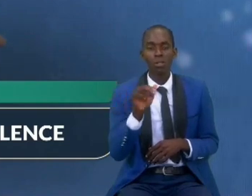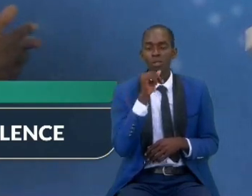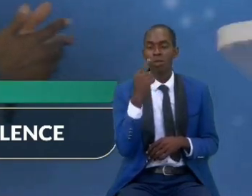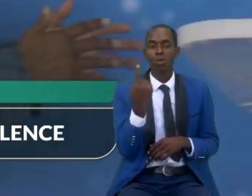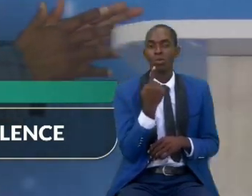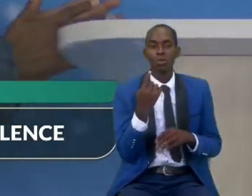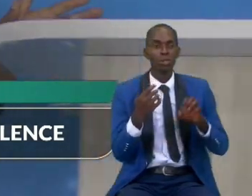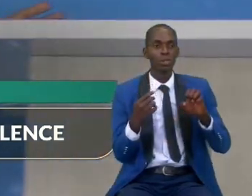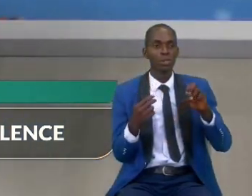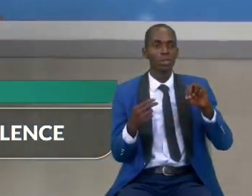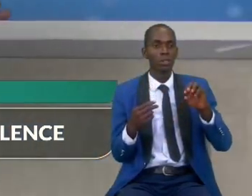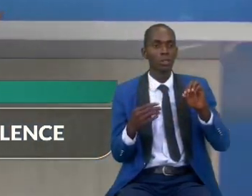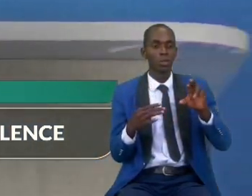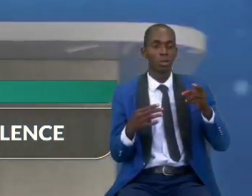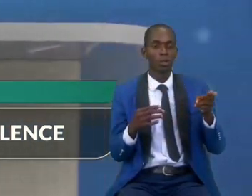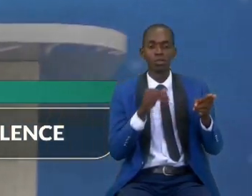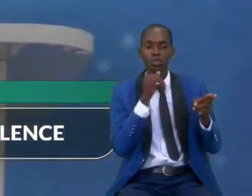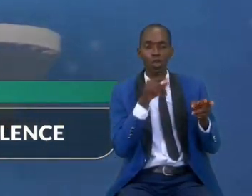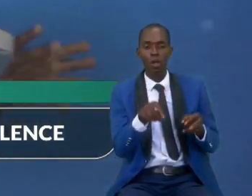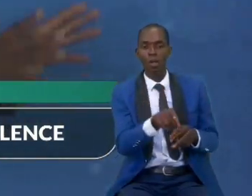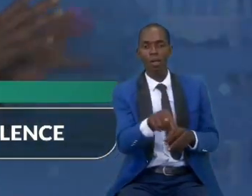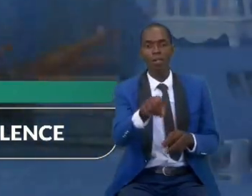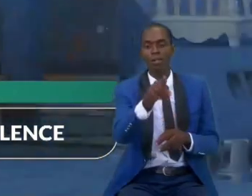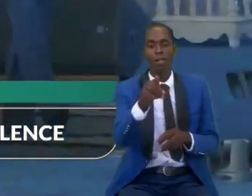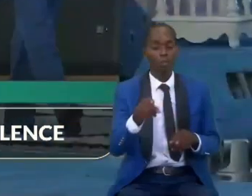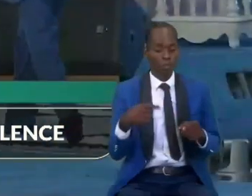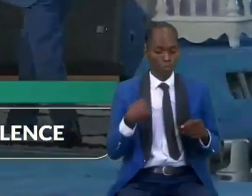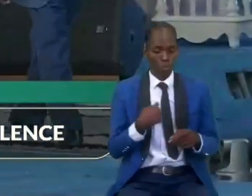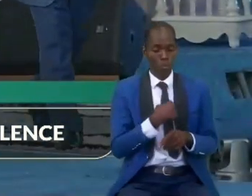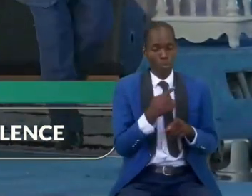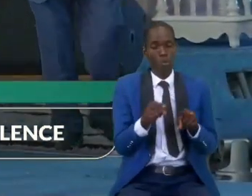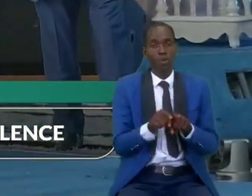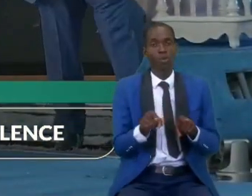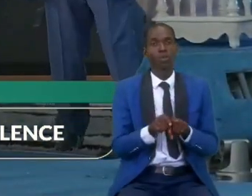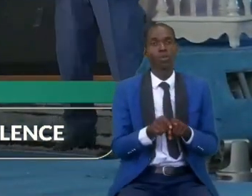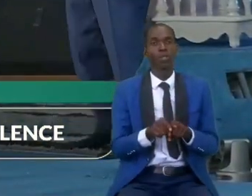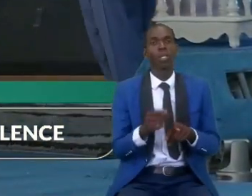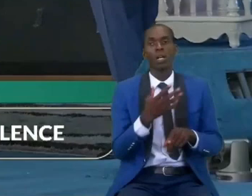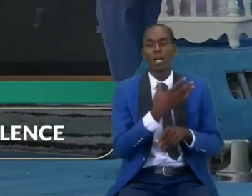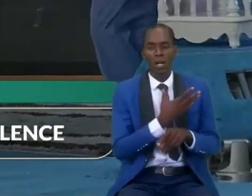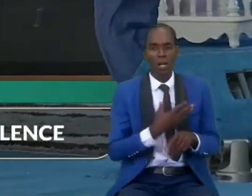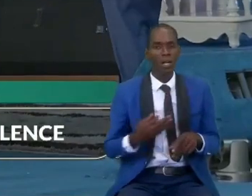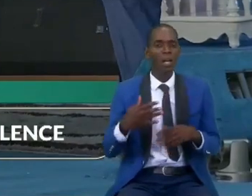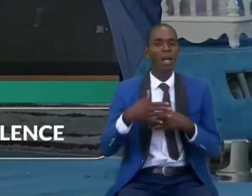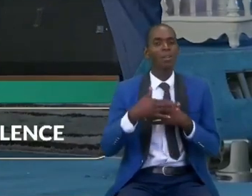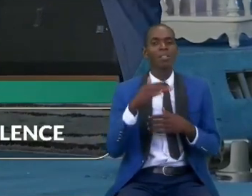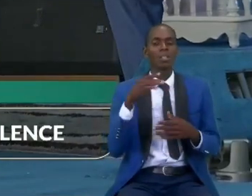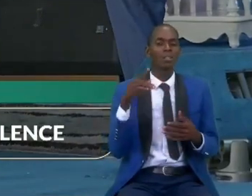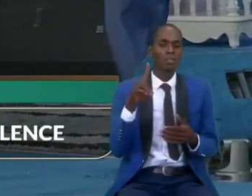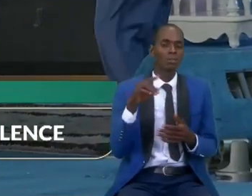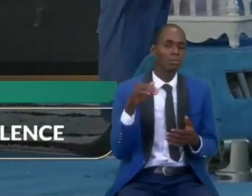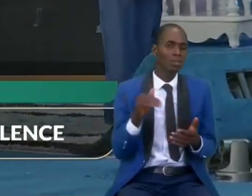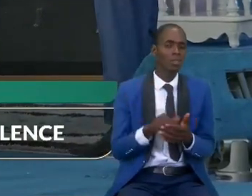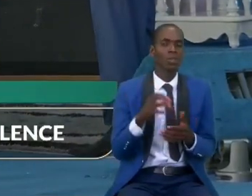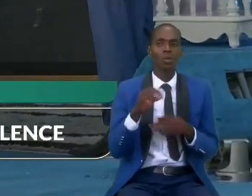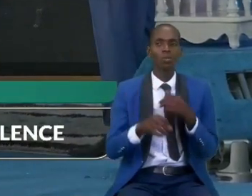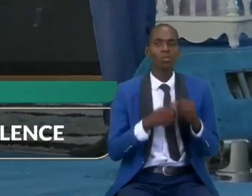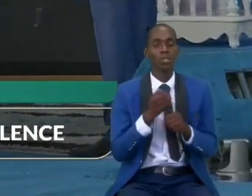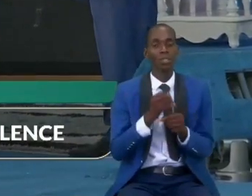He said, after thousands of years that the world had existed, now David comes and he says,